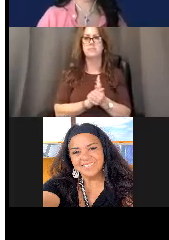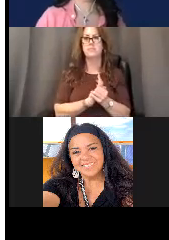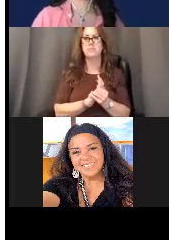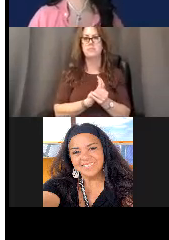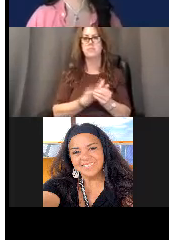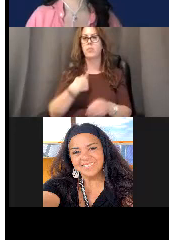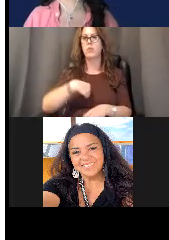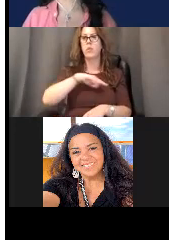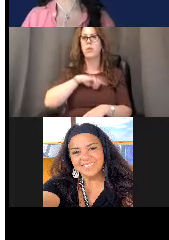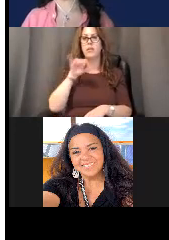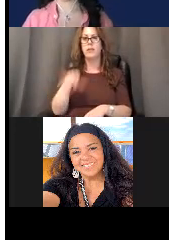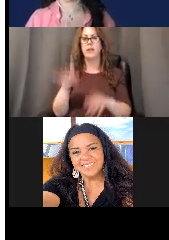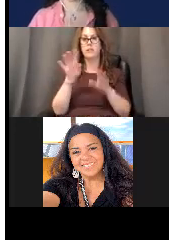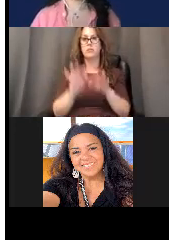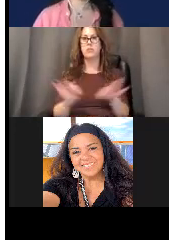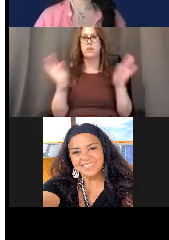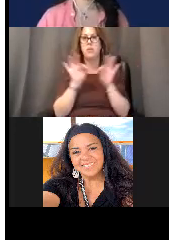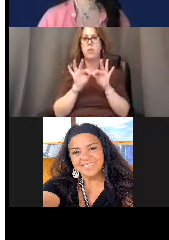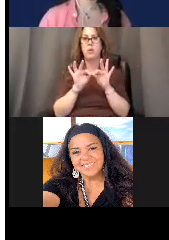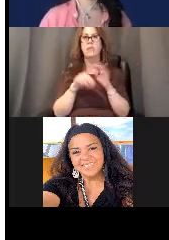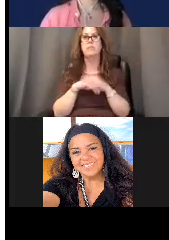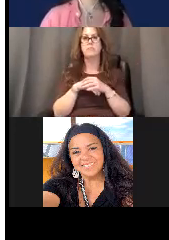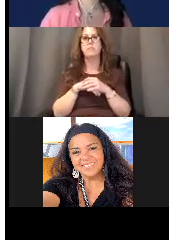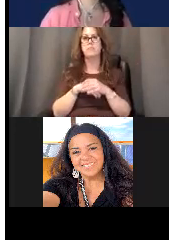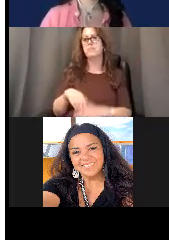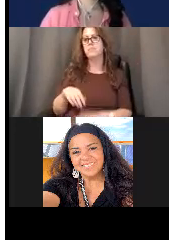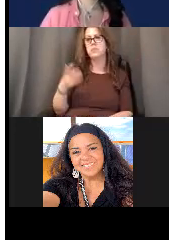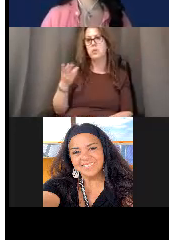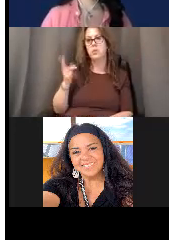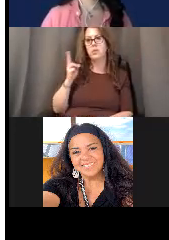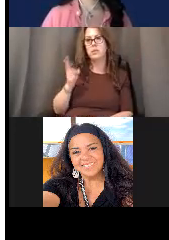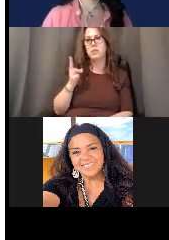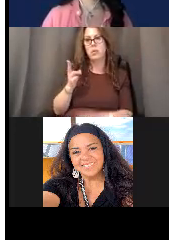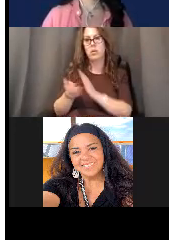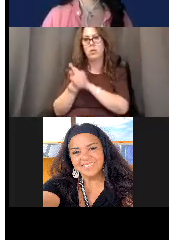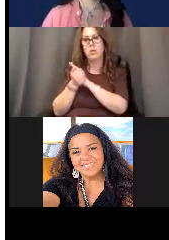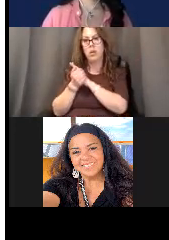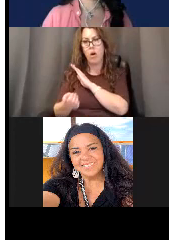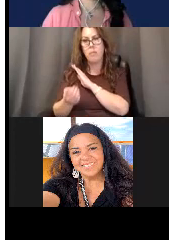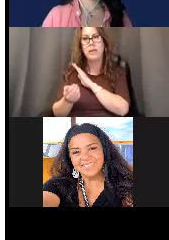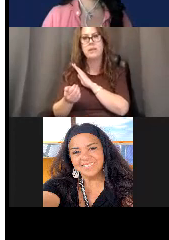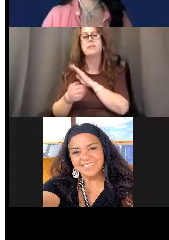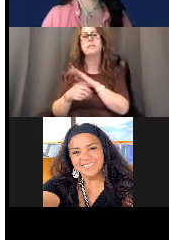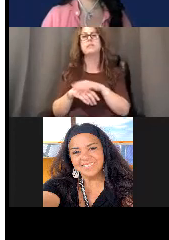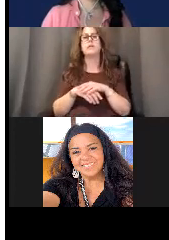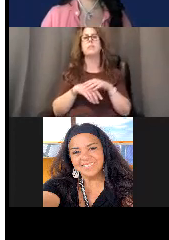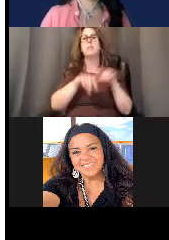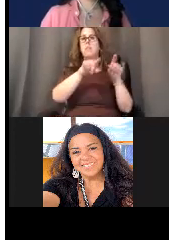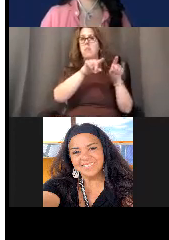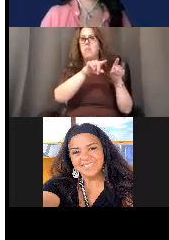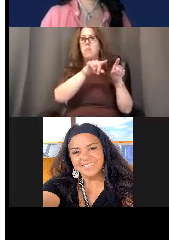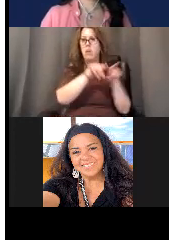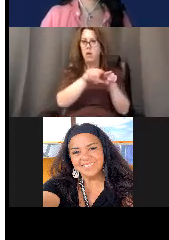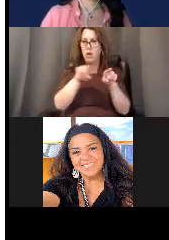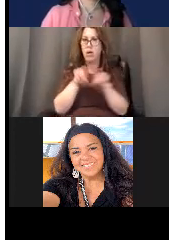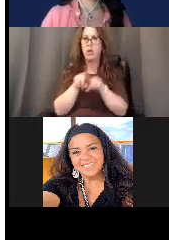So in addition to having historical competence, right, we think it's really important then to really reflect on our own